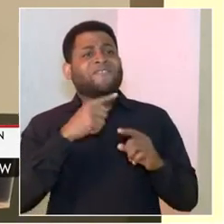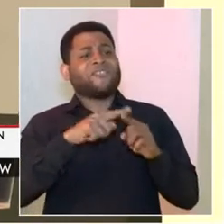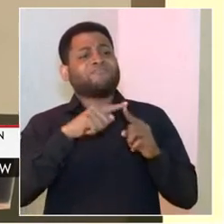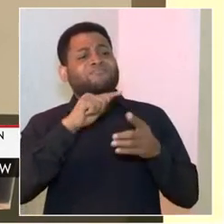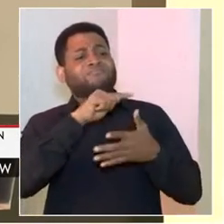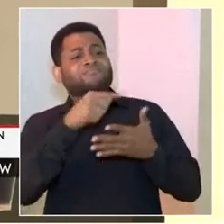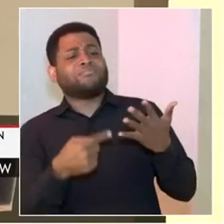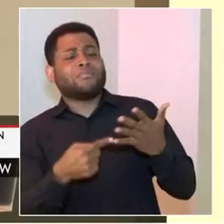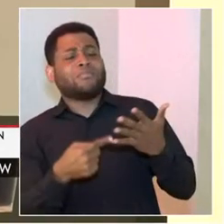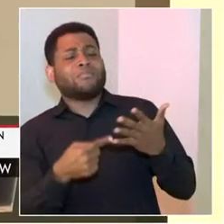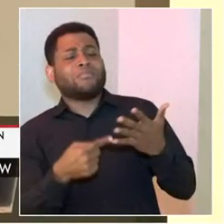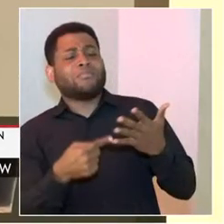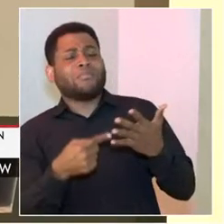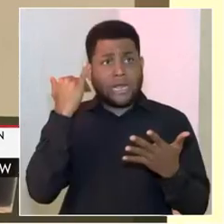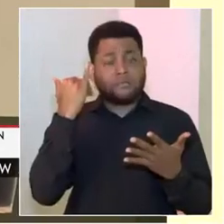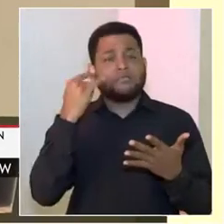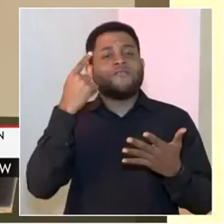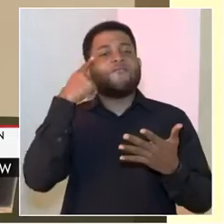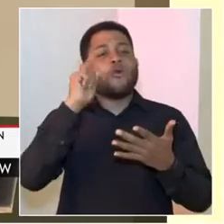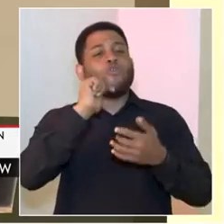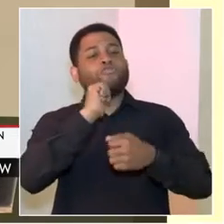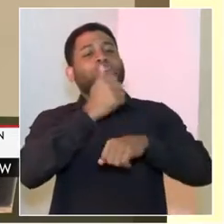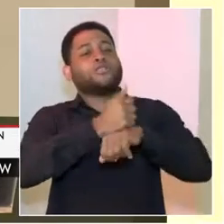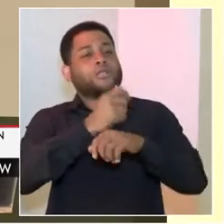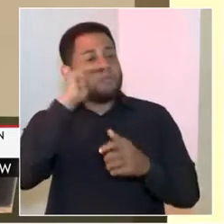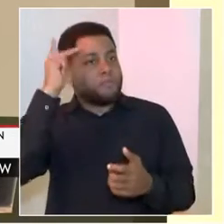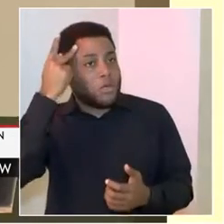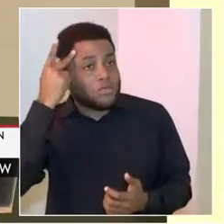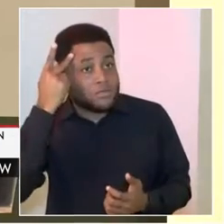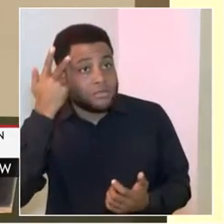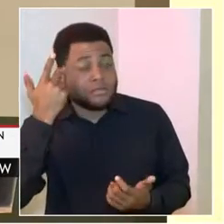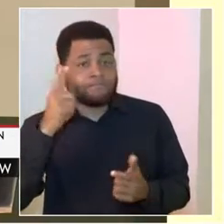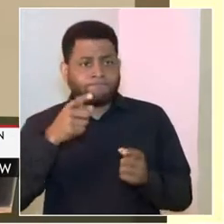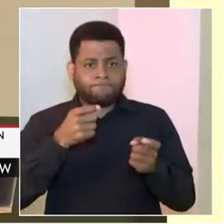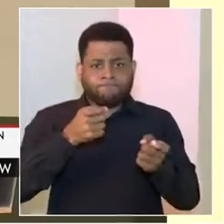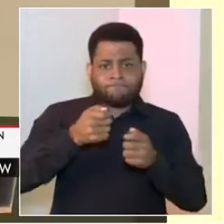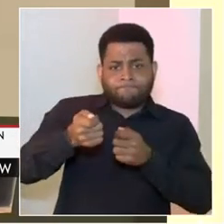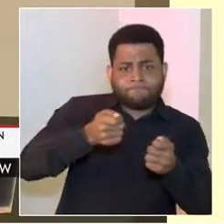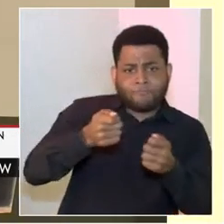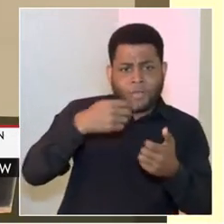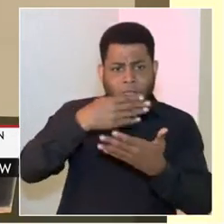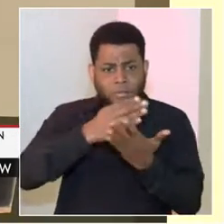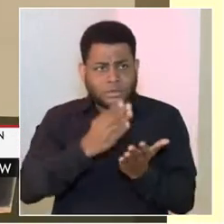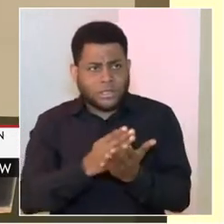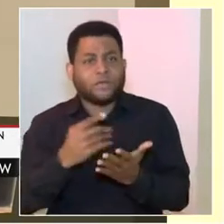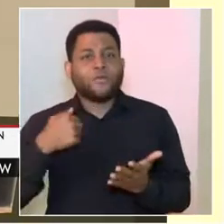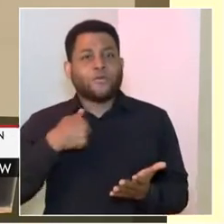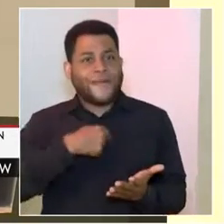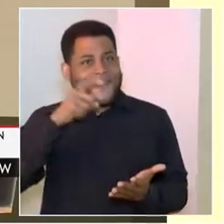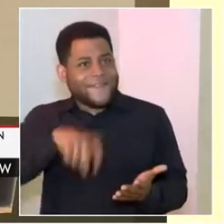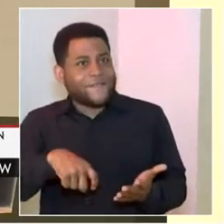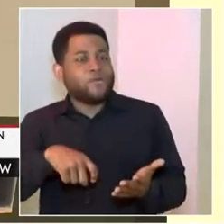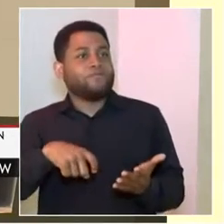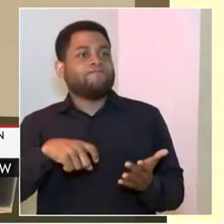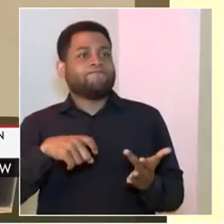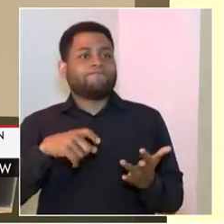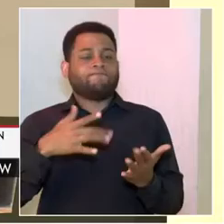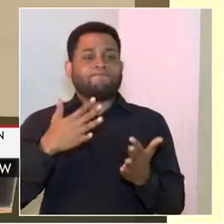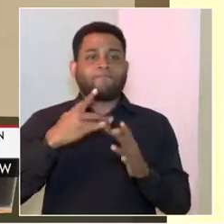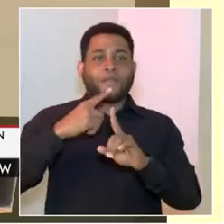there are priorities that have to be set and there are trade-offs that have to be made. That's just the way it